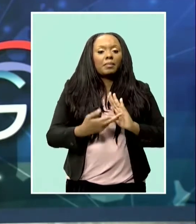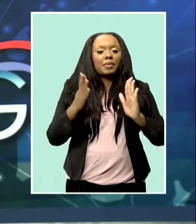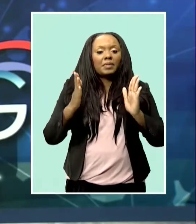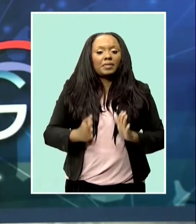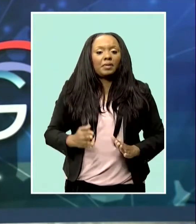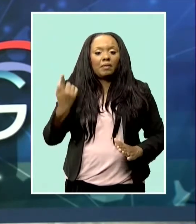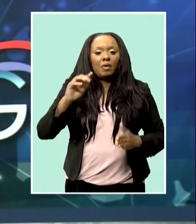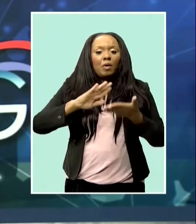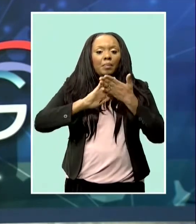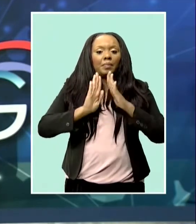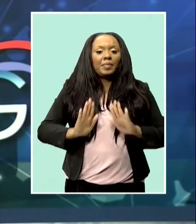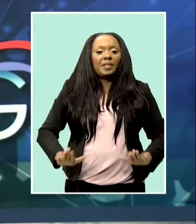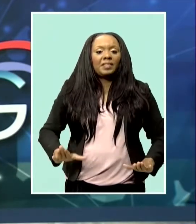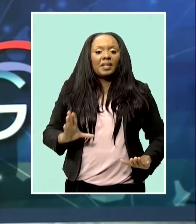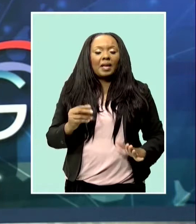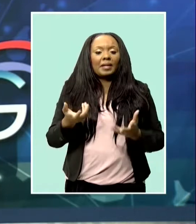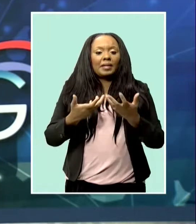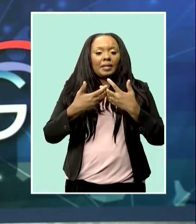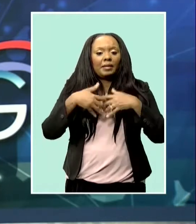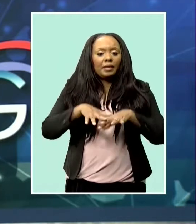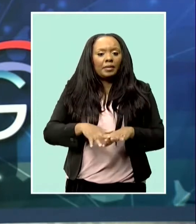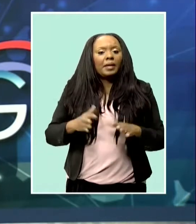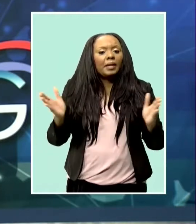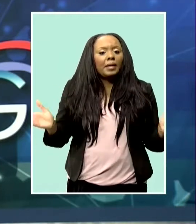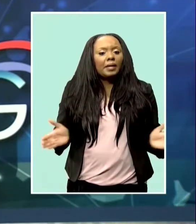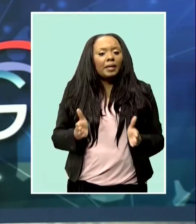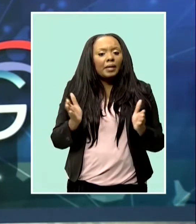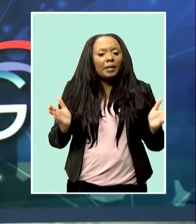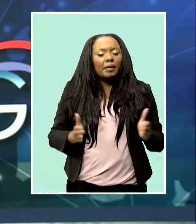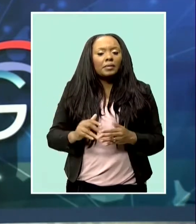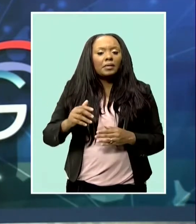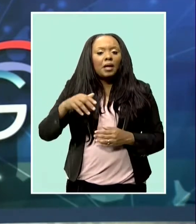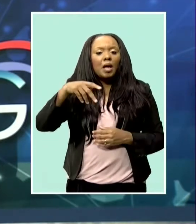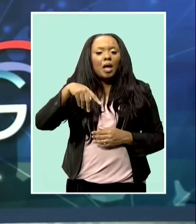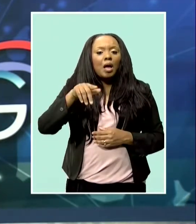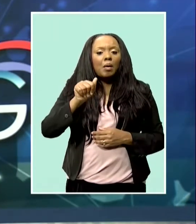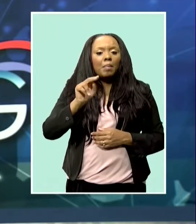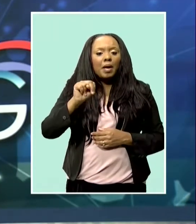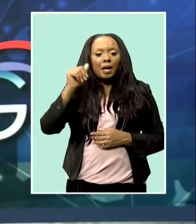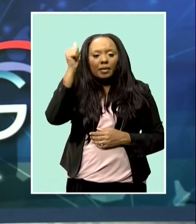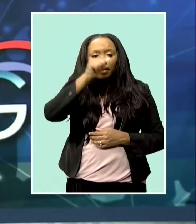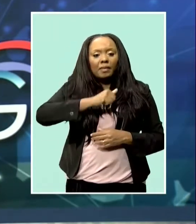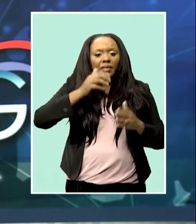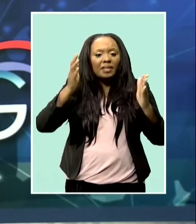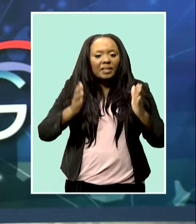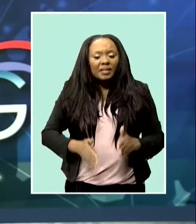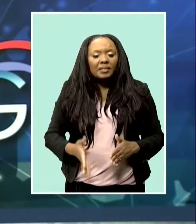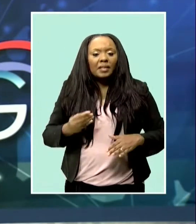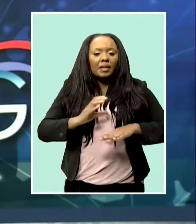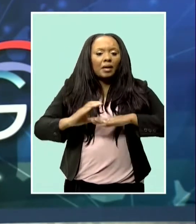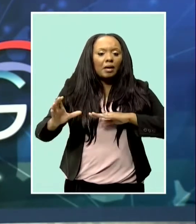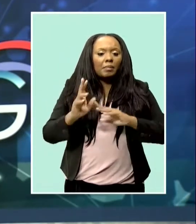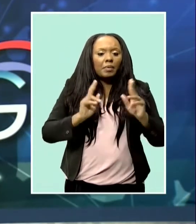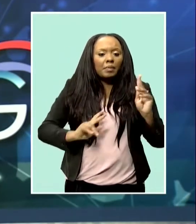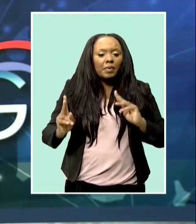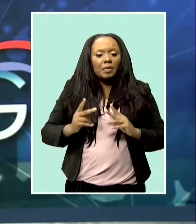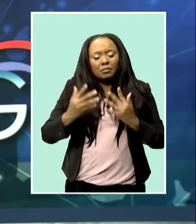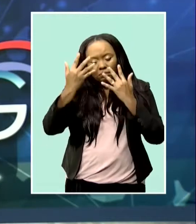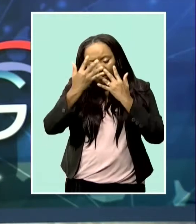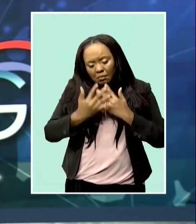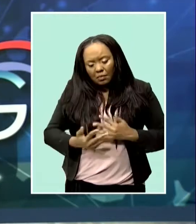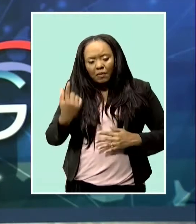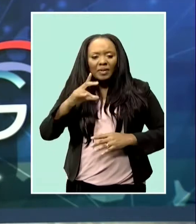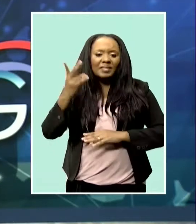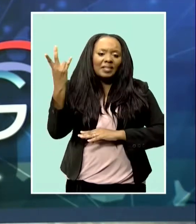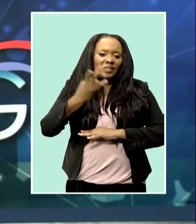Integration, David Denny, is encouraging Pan-Africanists, socialists, and Caribbean people to spend the next 7 days in mourning